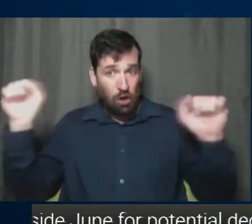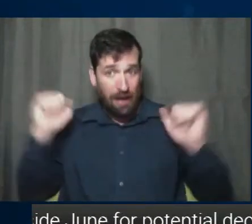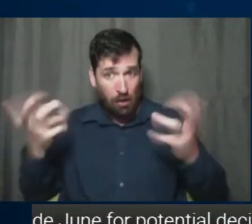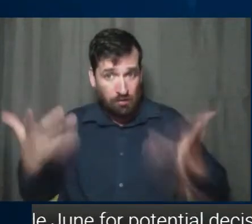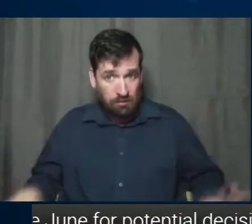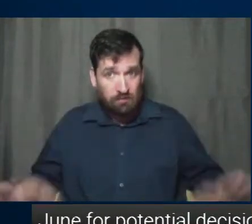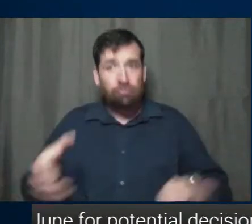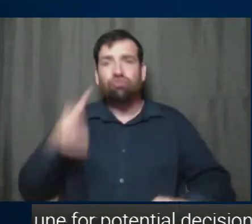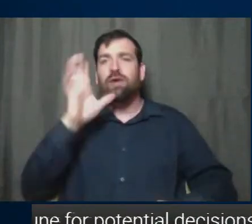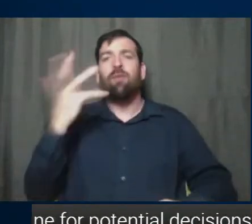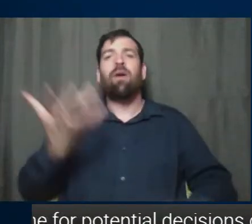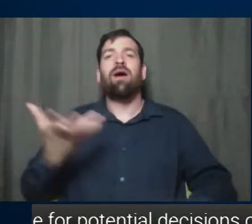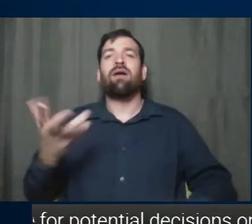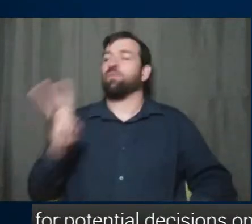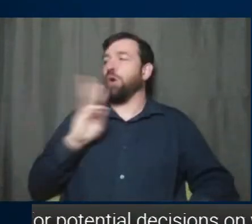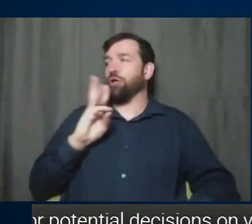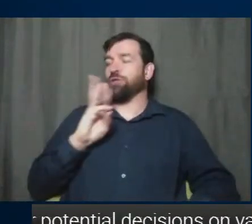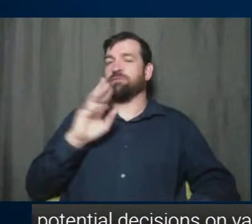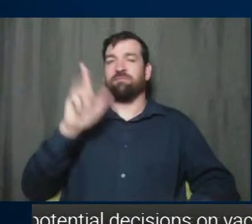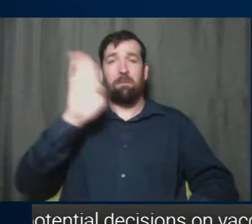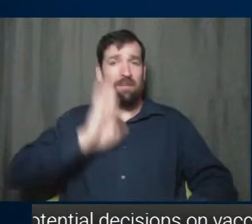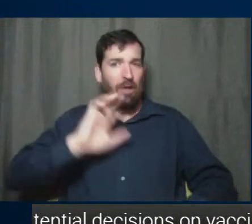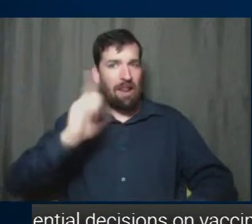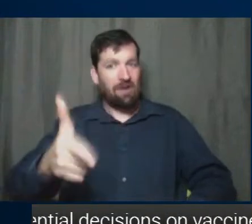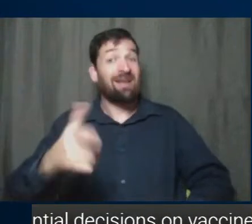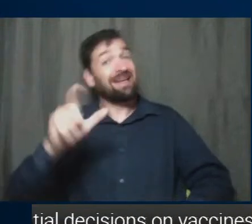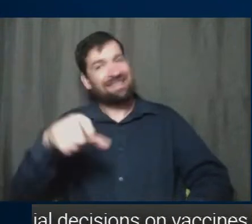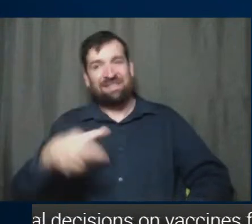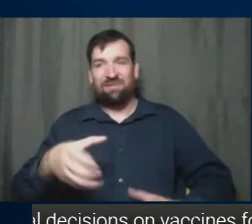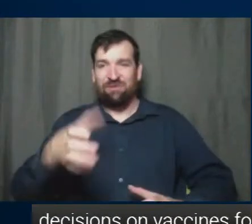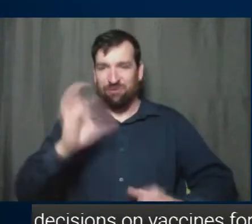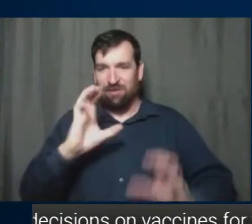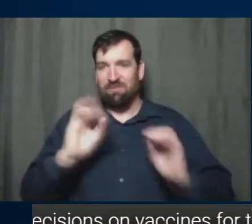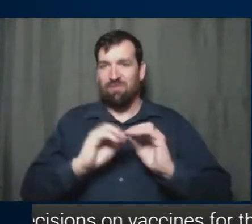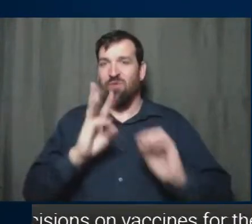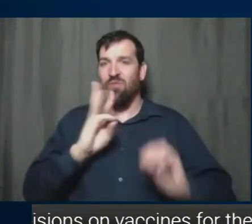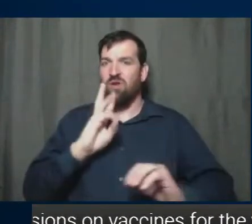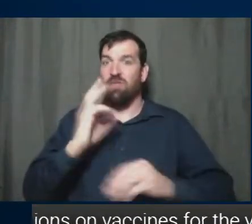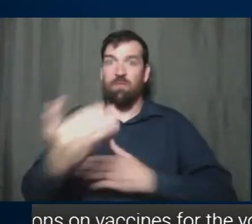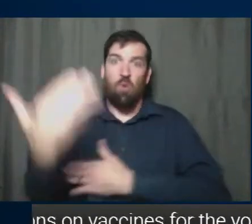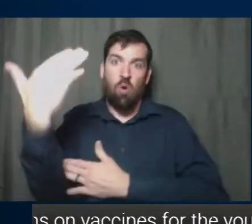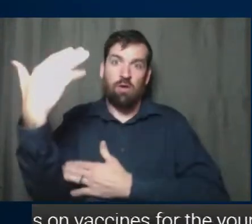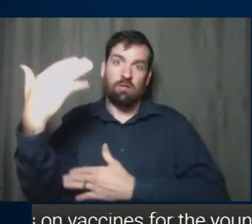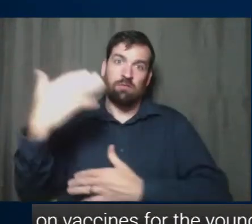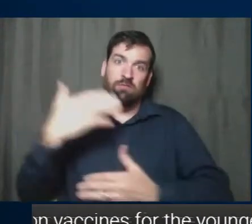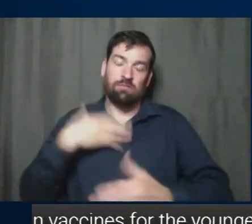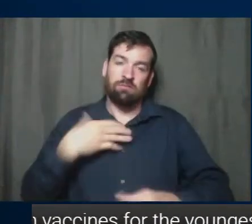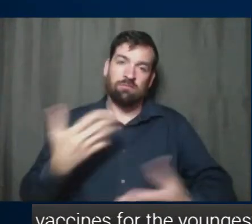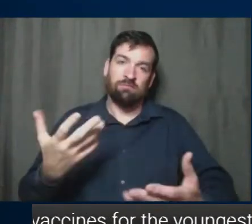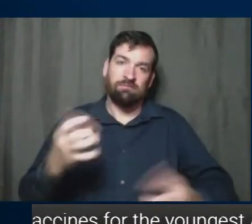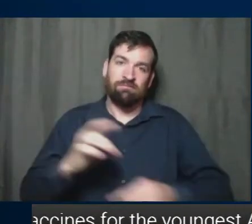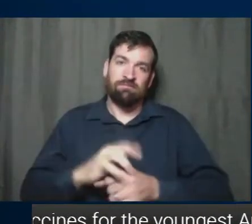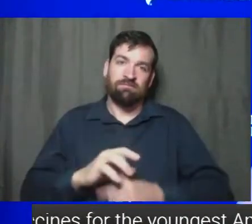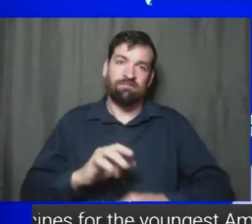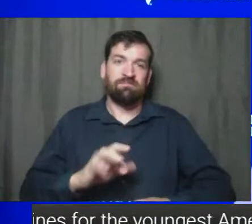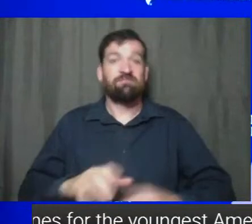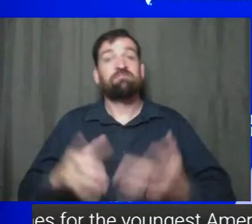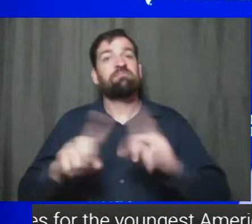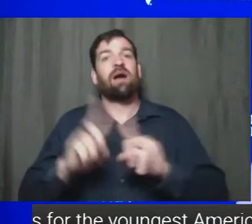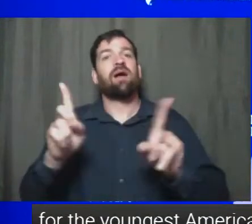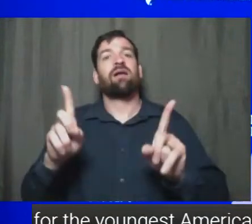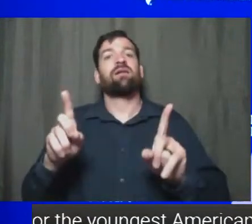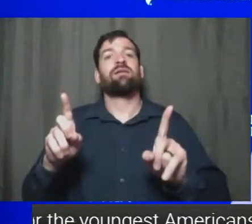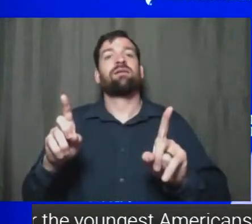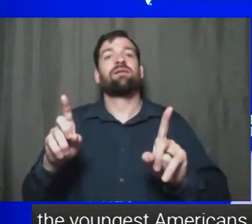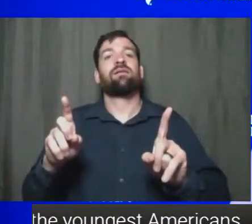Water. Yeah. Beer comes later. I do need to drink more water. Of course, in the morning, my drink of choice is coffee. I know. We need it. But I think this is